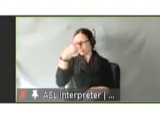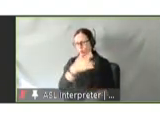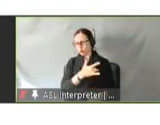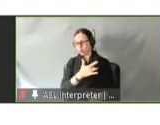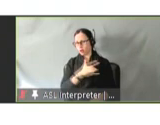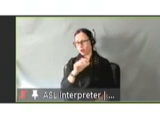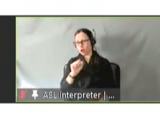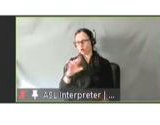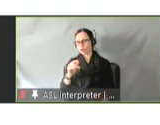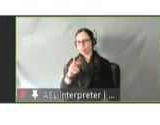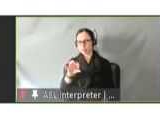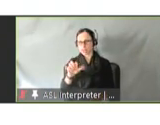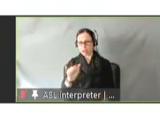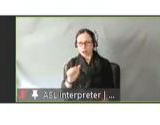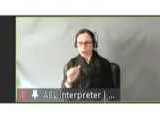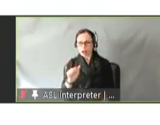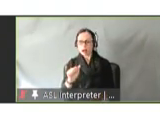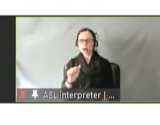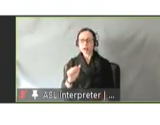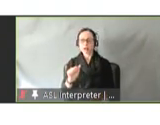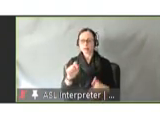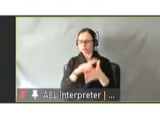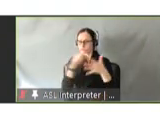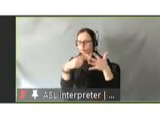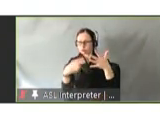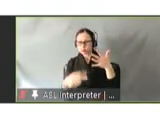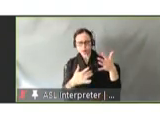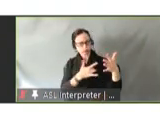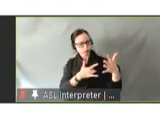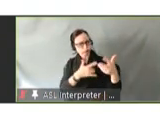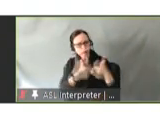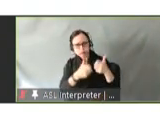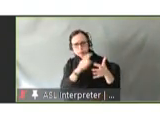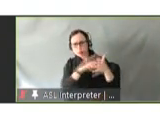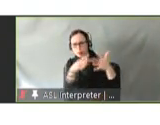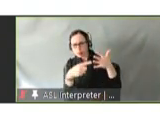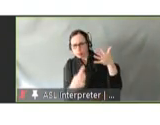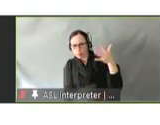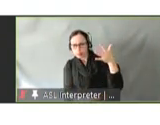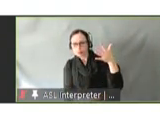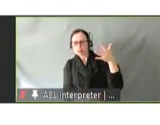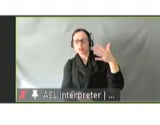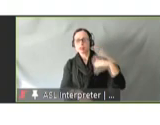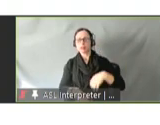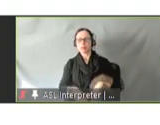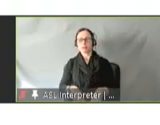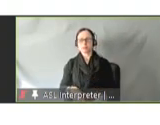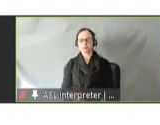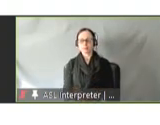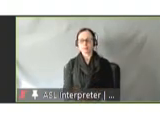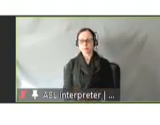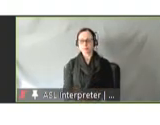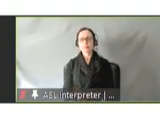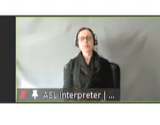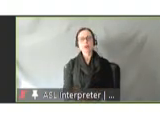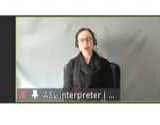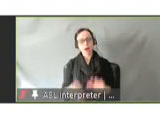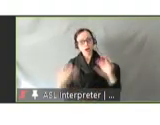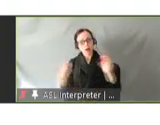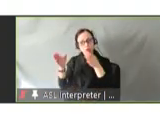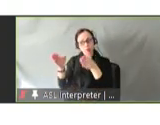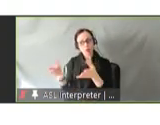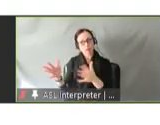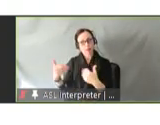myocardial infarction, deep venous thrombosis, pulmonary embolism, pericarditis, intracerebral hemorrhage, thrombocytopenia, than those who received